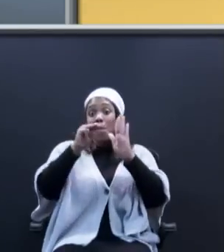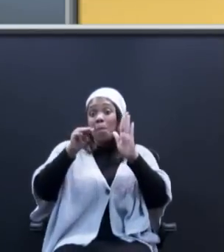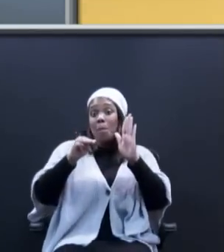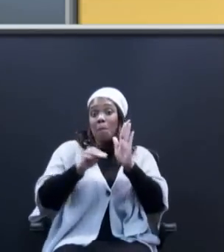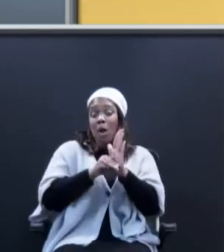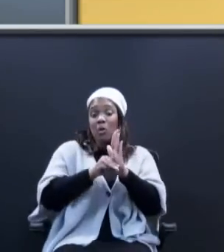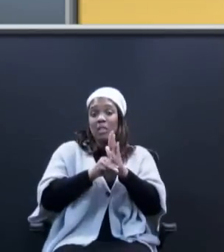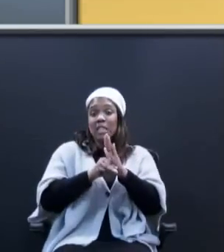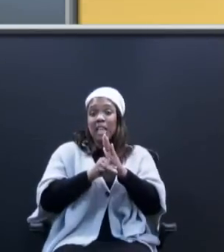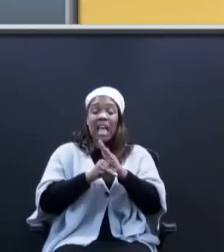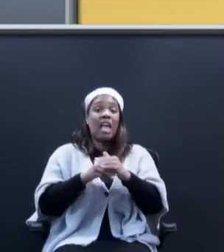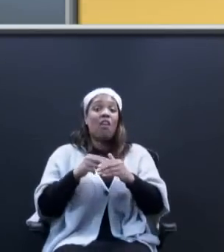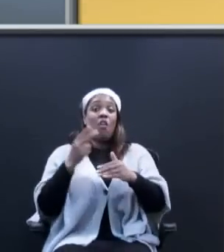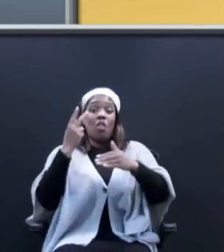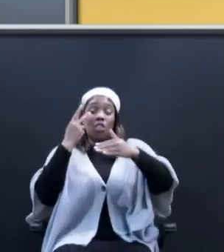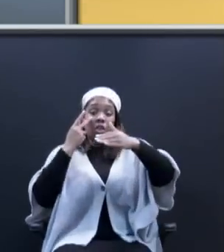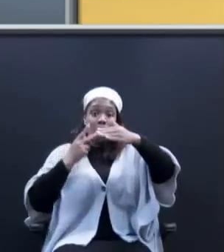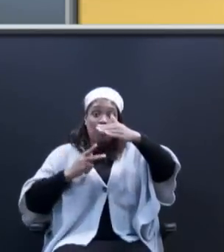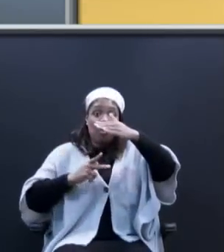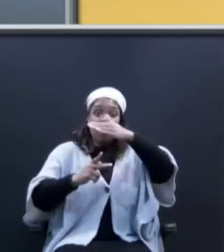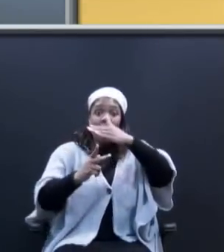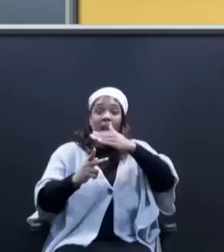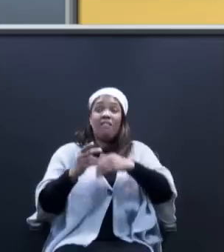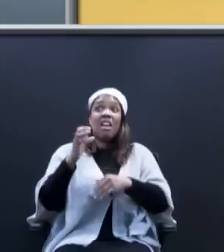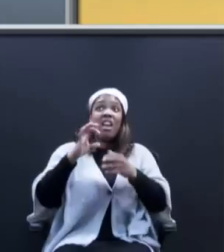is writing about here.